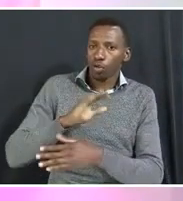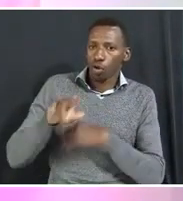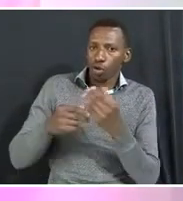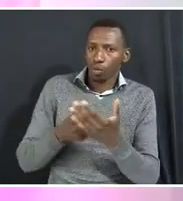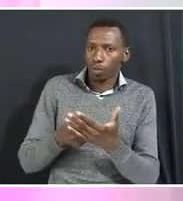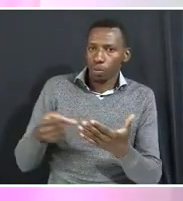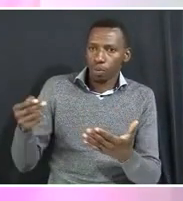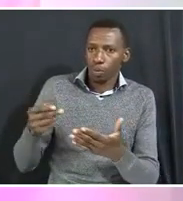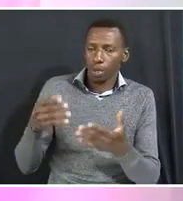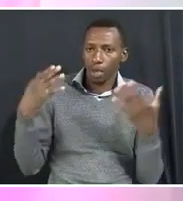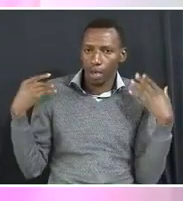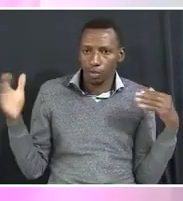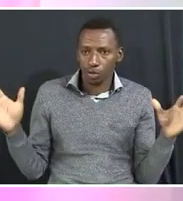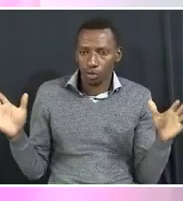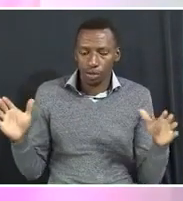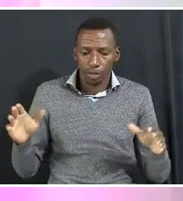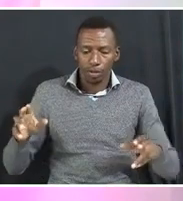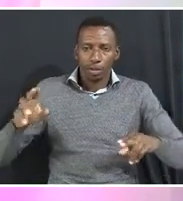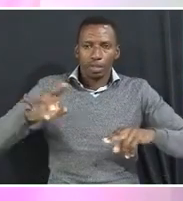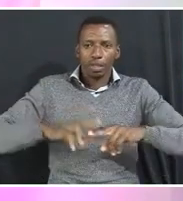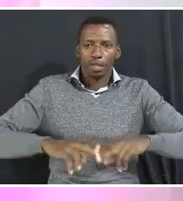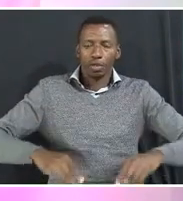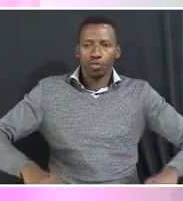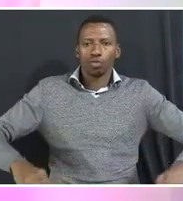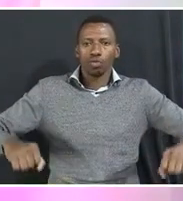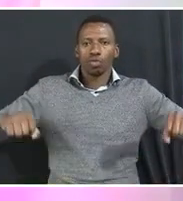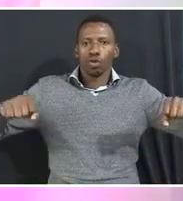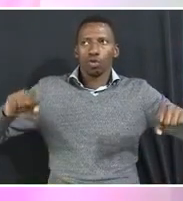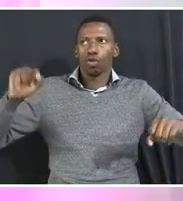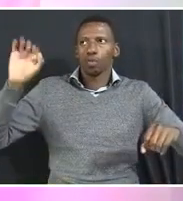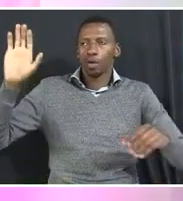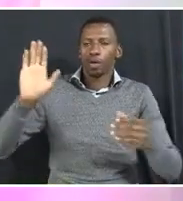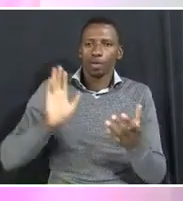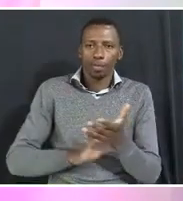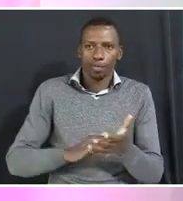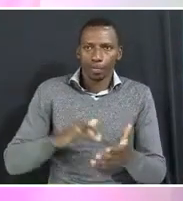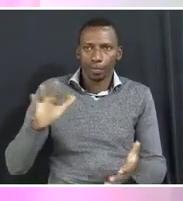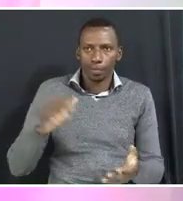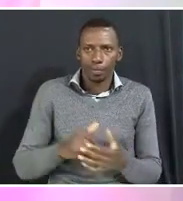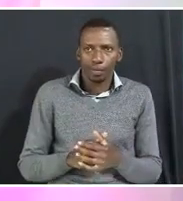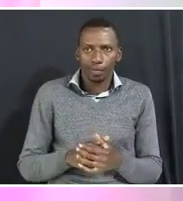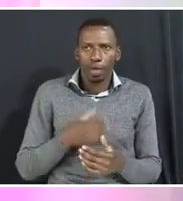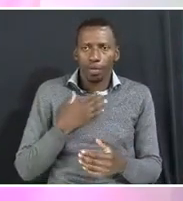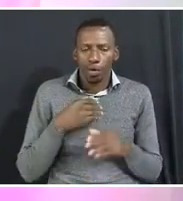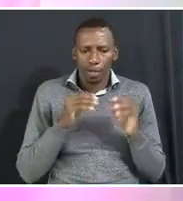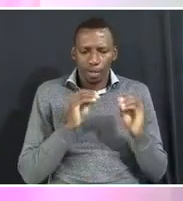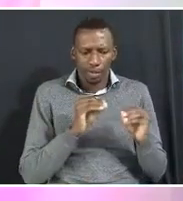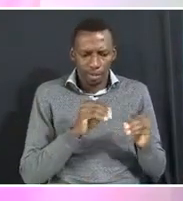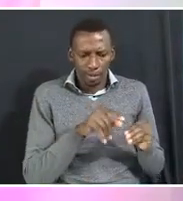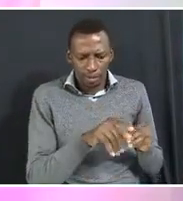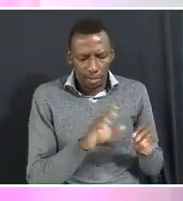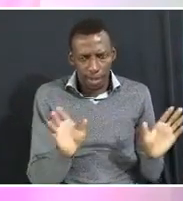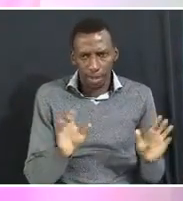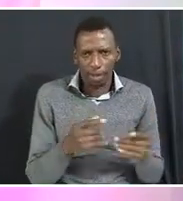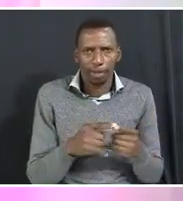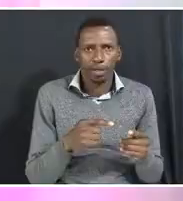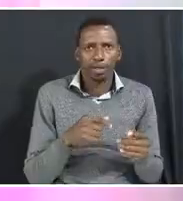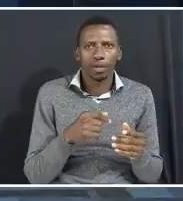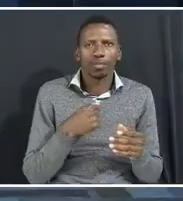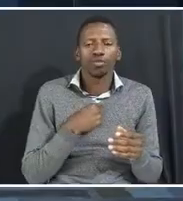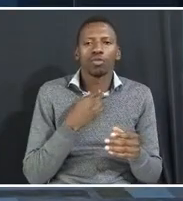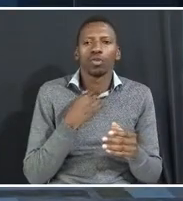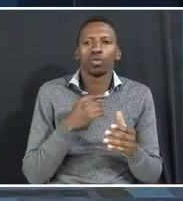sit upon the throne of his glory. I don't intend to teach on the part, on this teaching, but I want us just to see